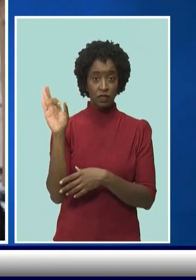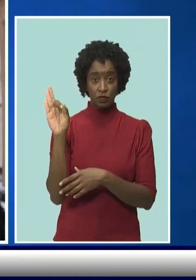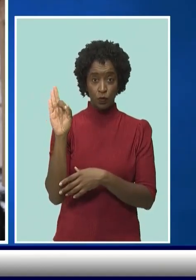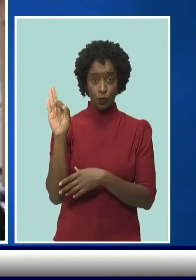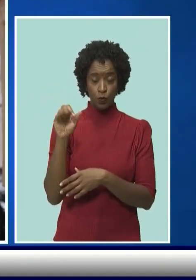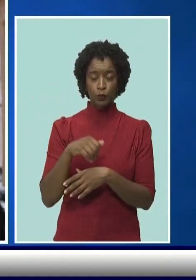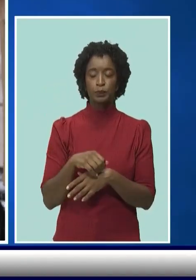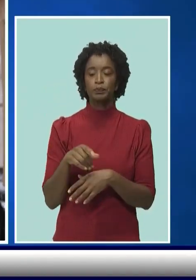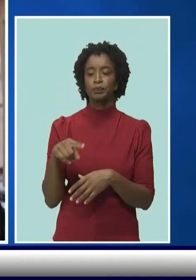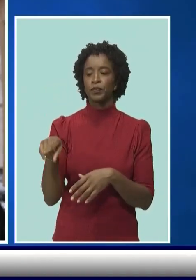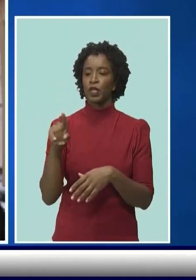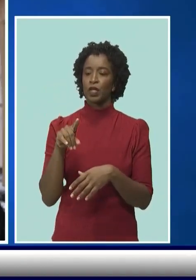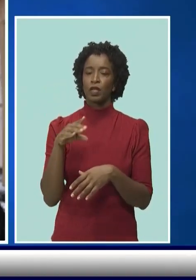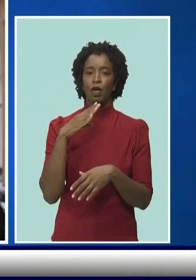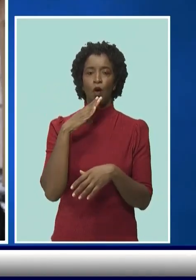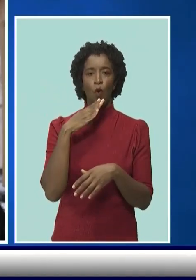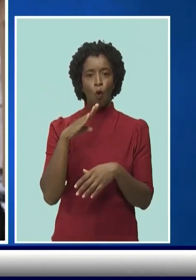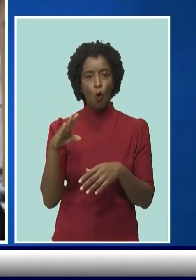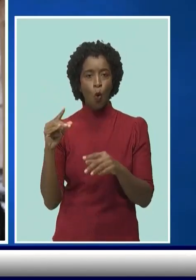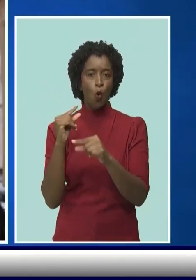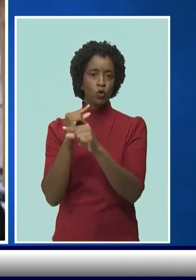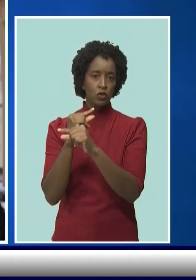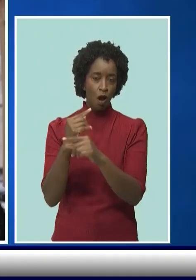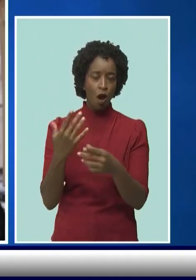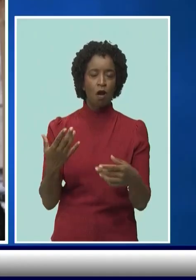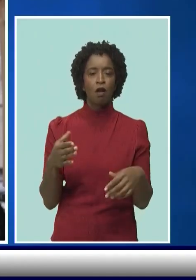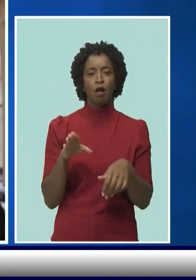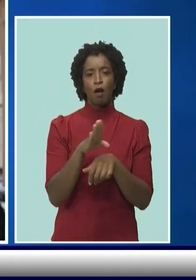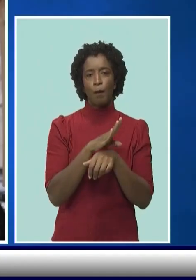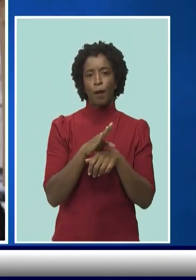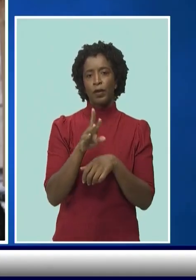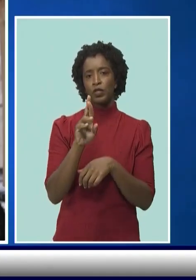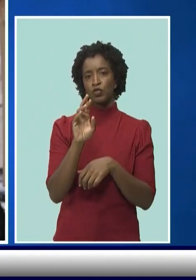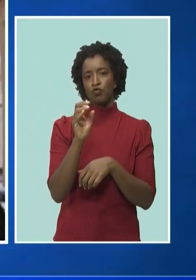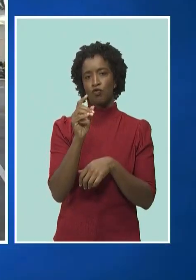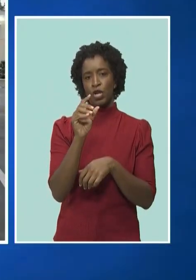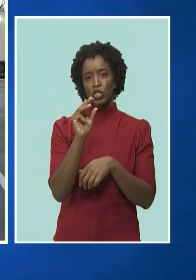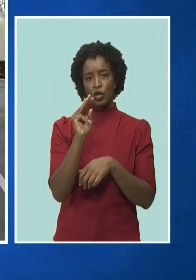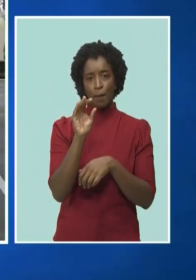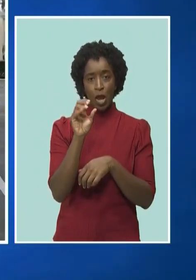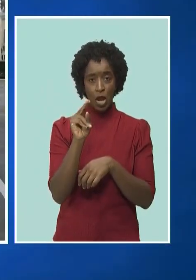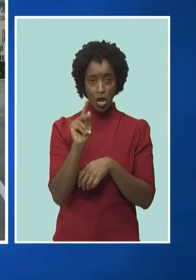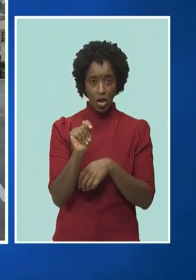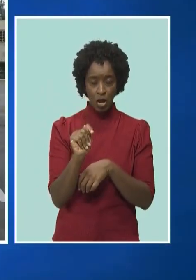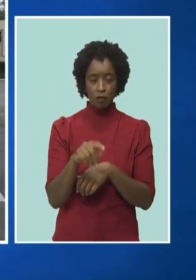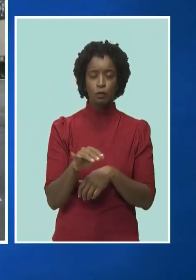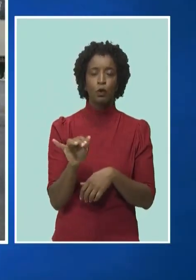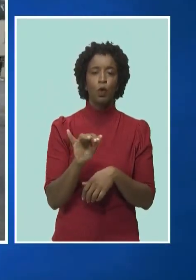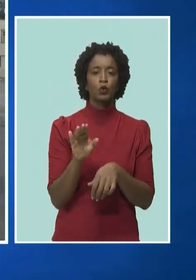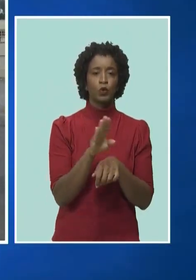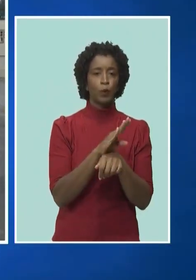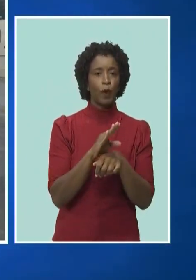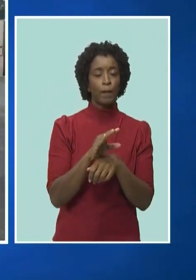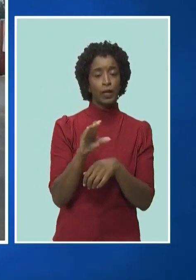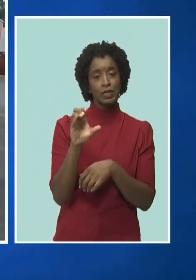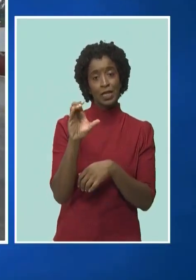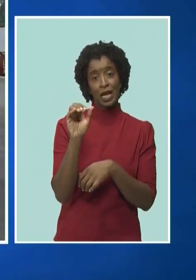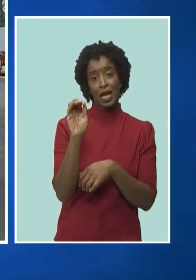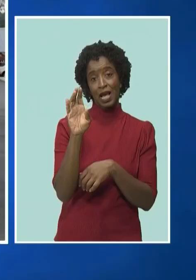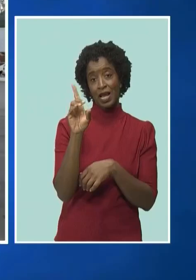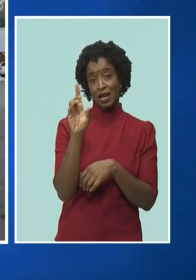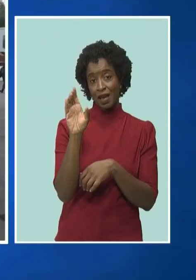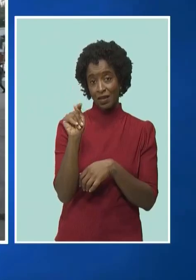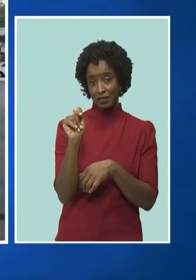the Barbados Coast Guard, the Barbados Regiment, and the Corps of Women. We will also have the Barbados Cadet Corps and also the Barbados